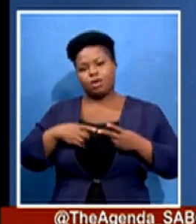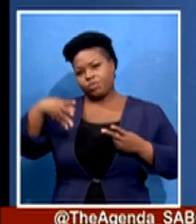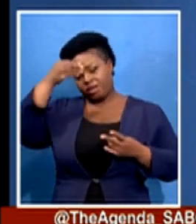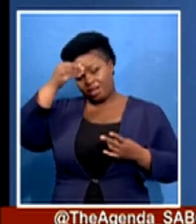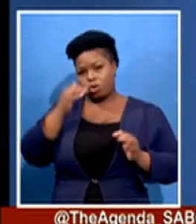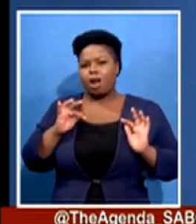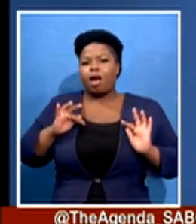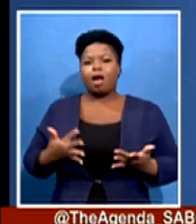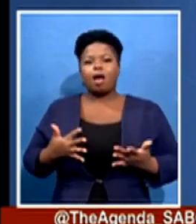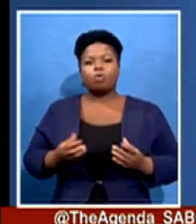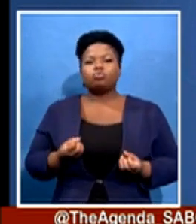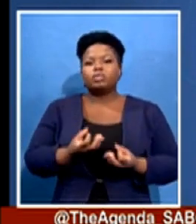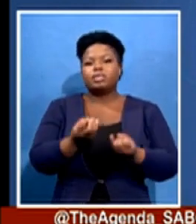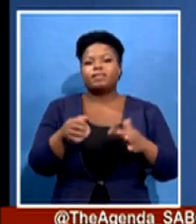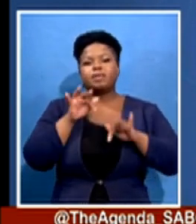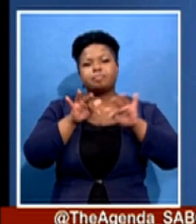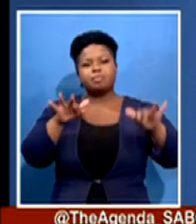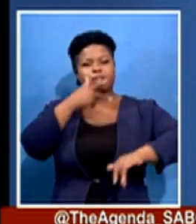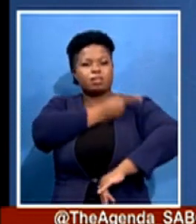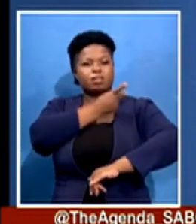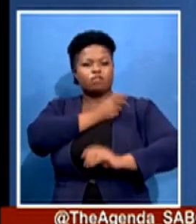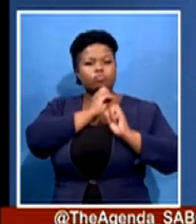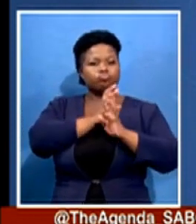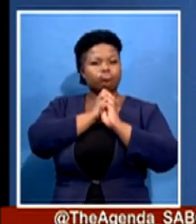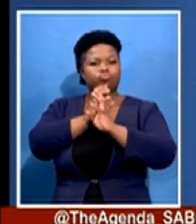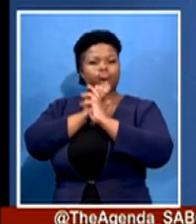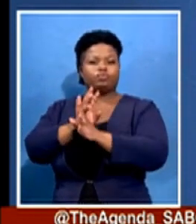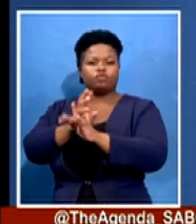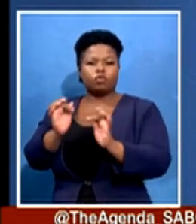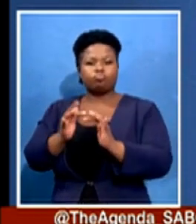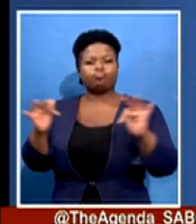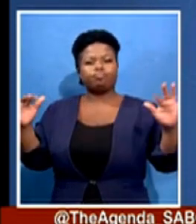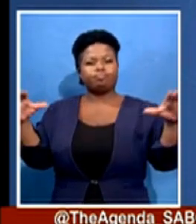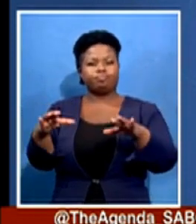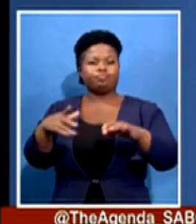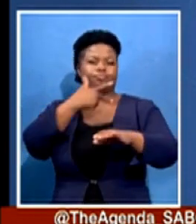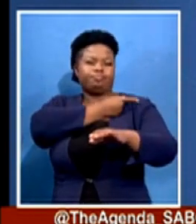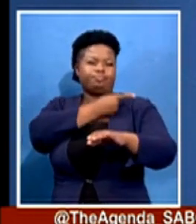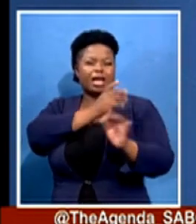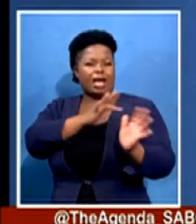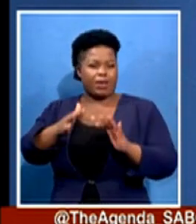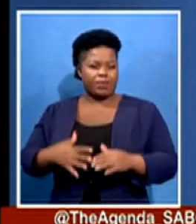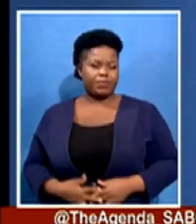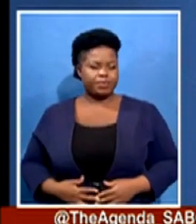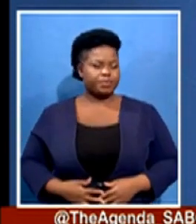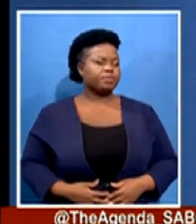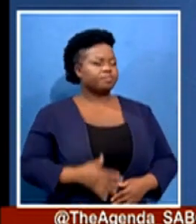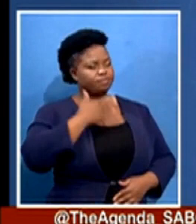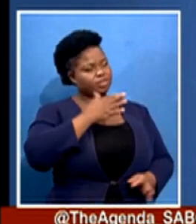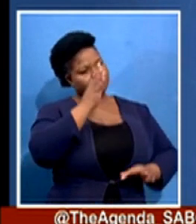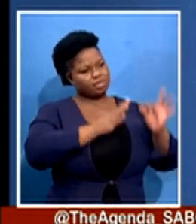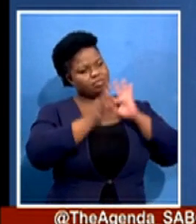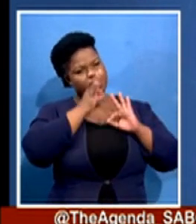to scale up to the general population. Talk to us about these lessons. What lessons do you think can be drawn from